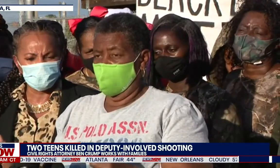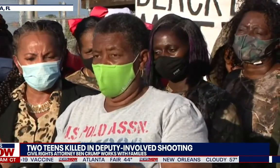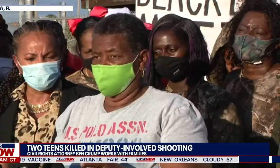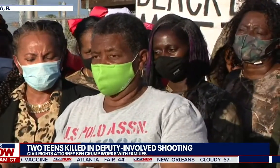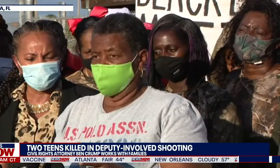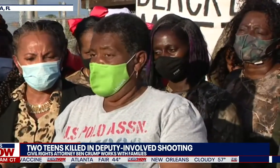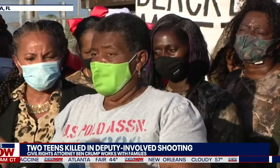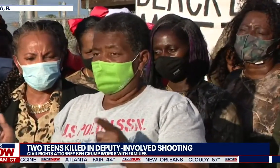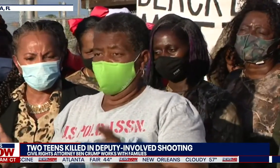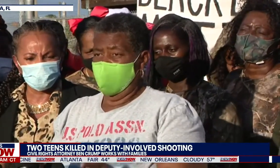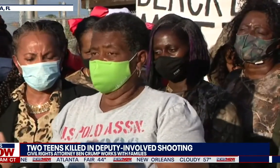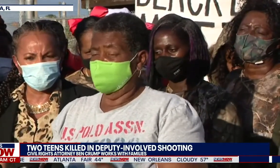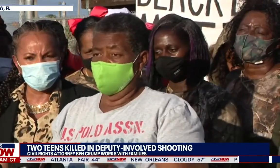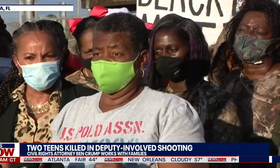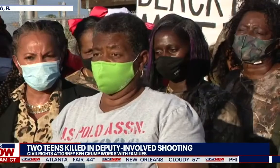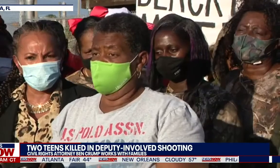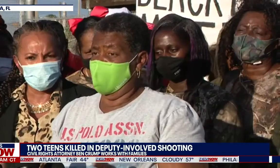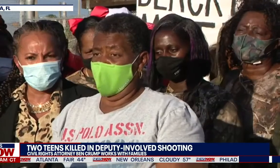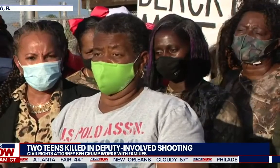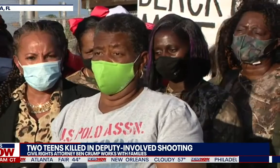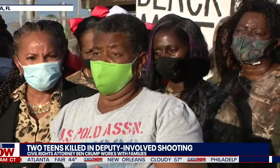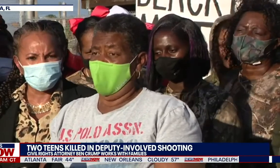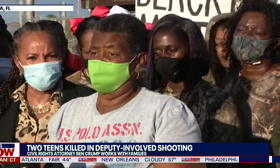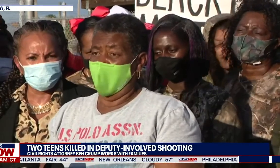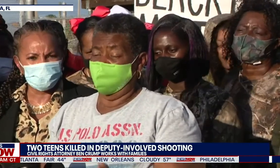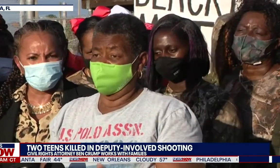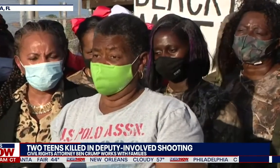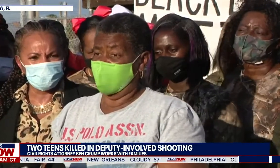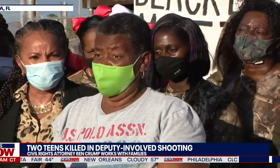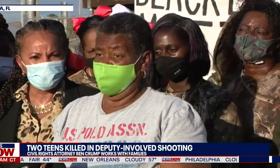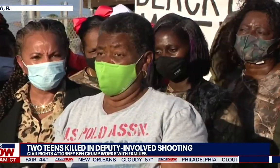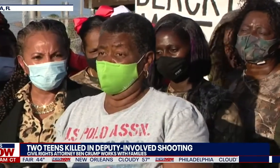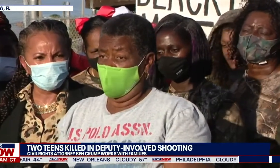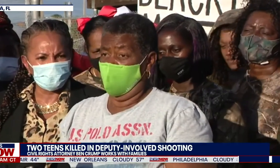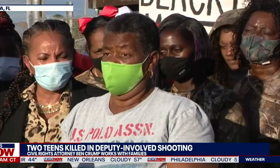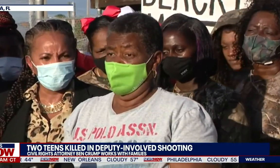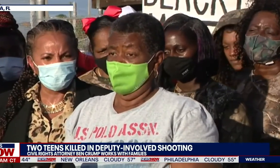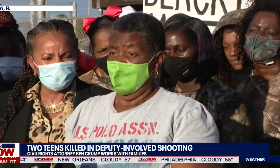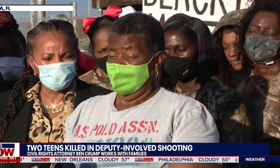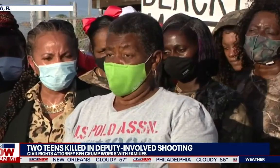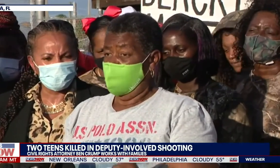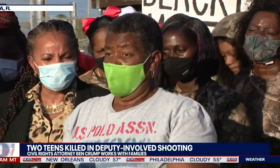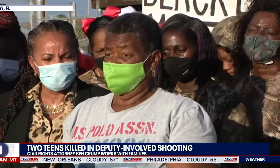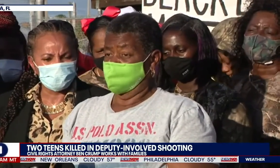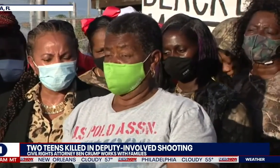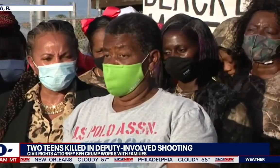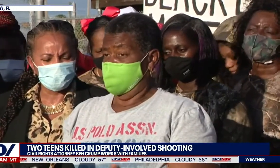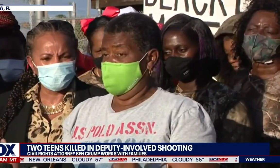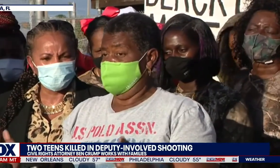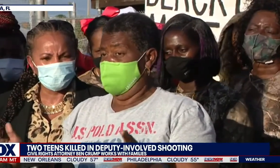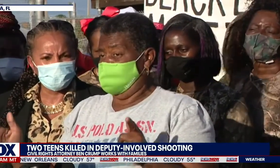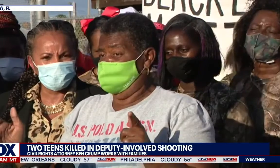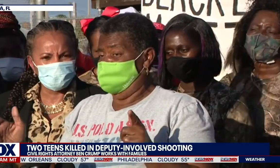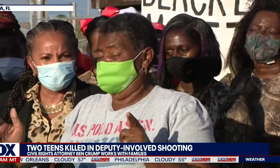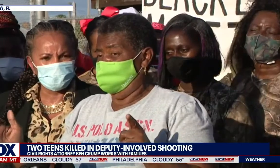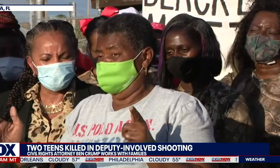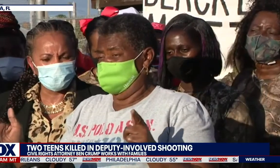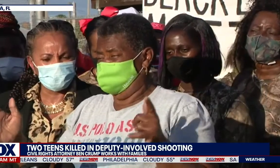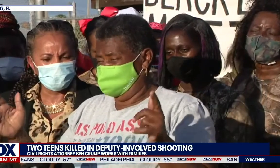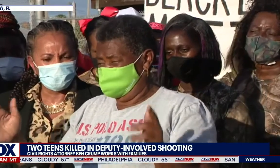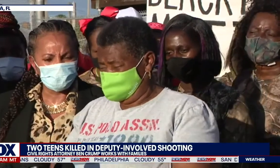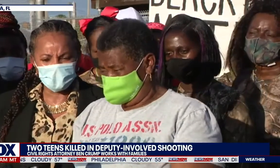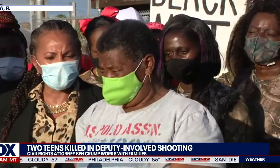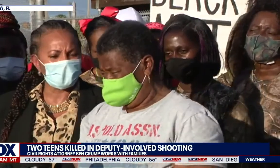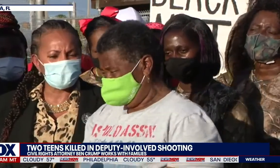told the officer please don't shoot in that car my baby just got in that car that officer told me get